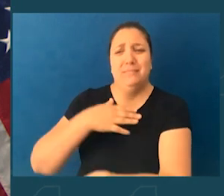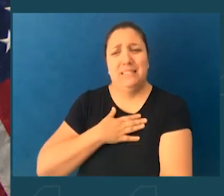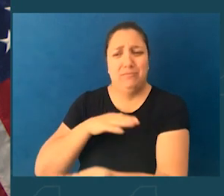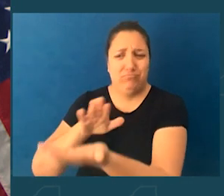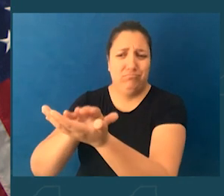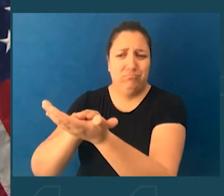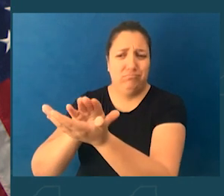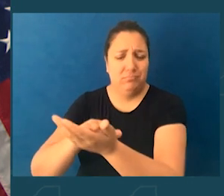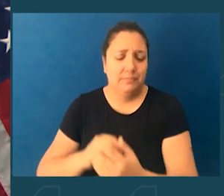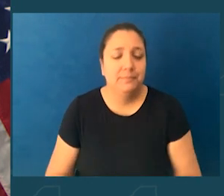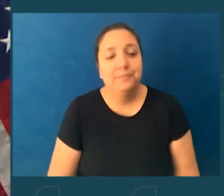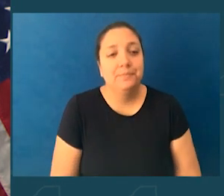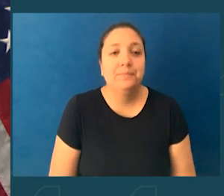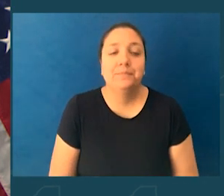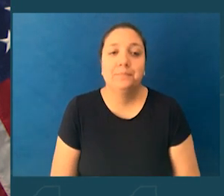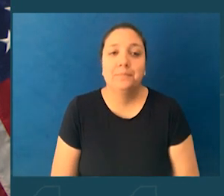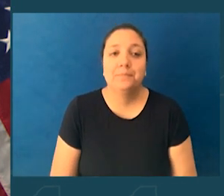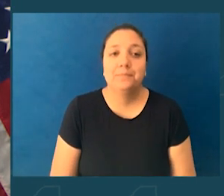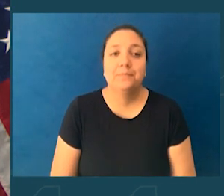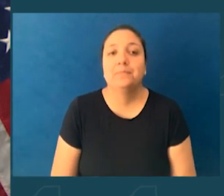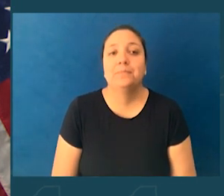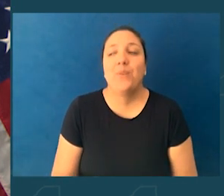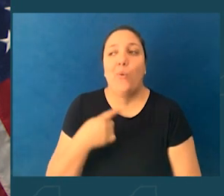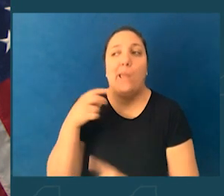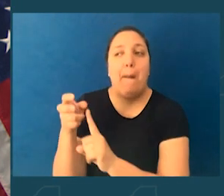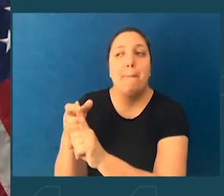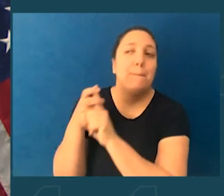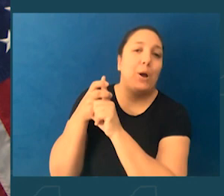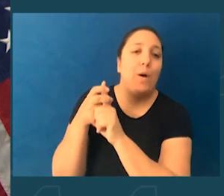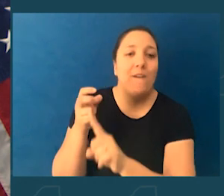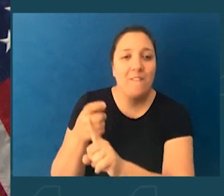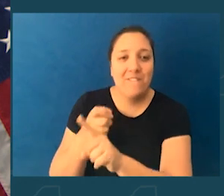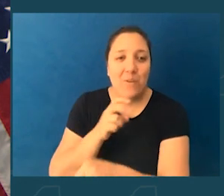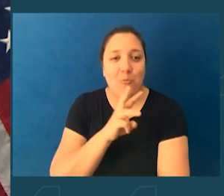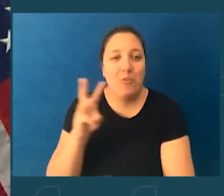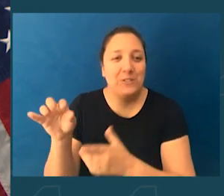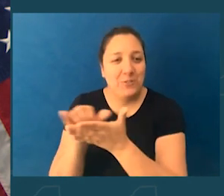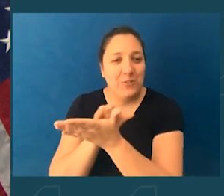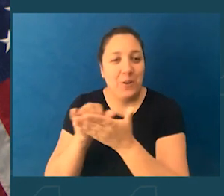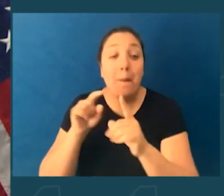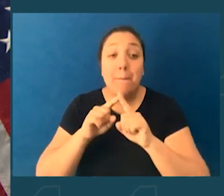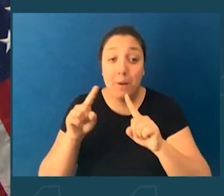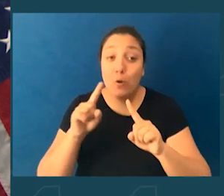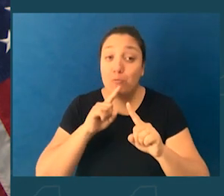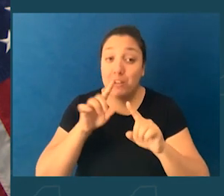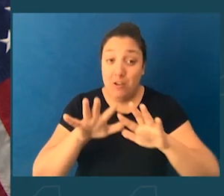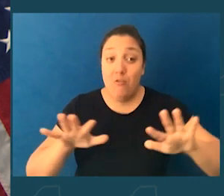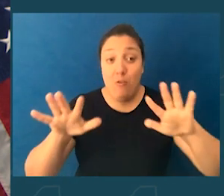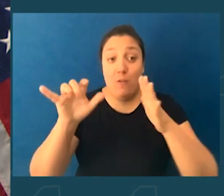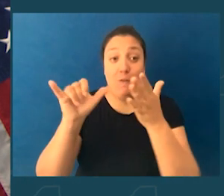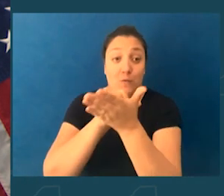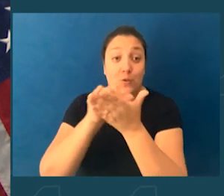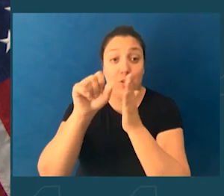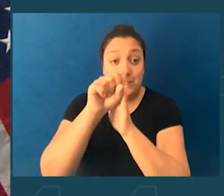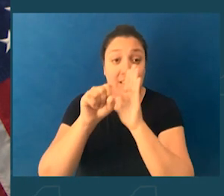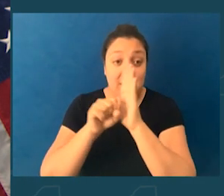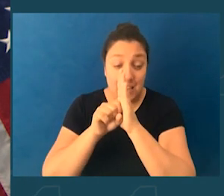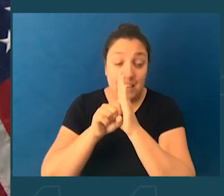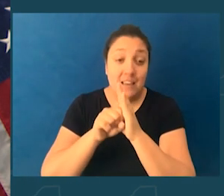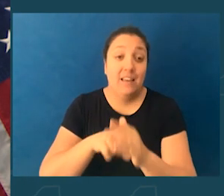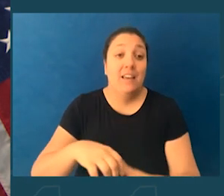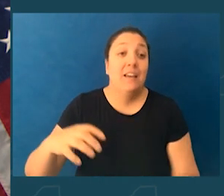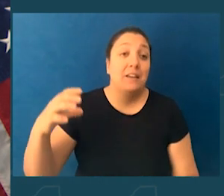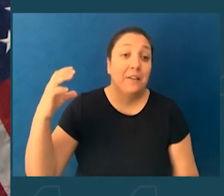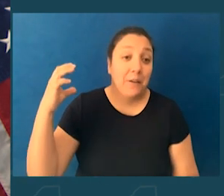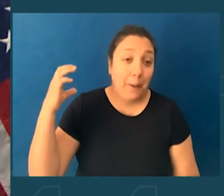We pirated him away from Western New York, but he is the New York State Commissioner of Civil Service. And in the past, people